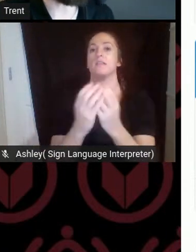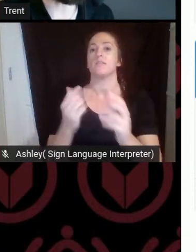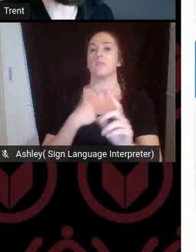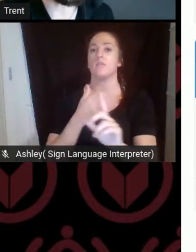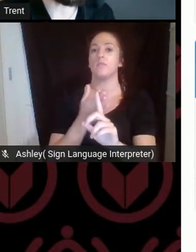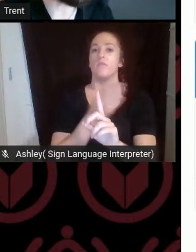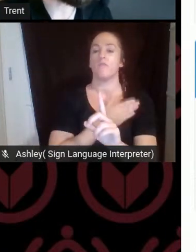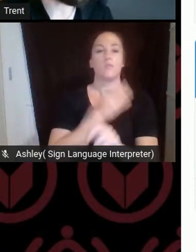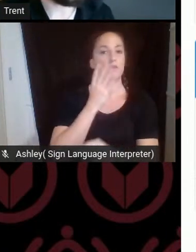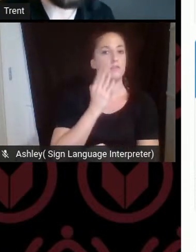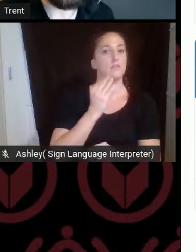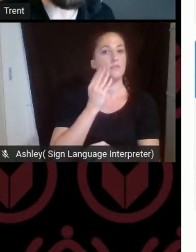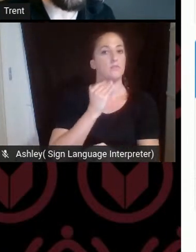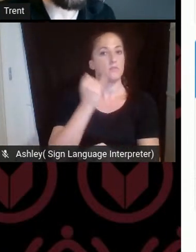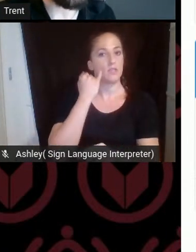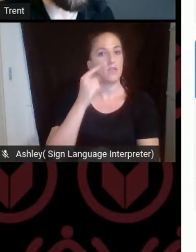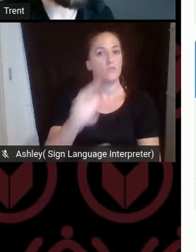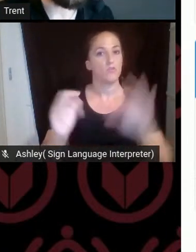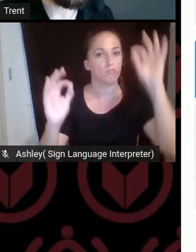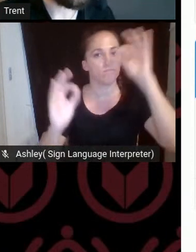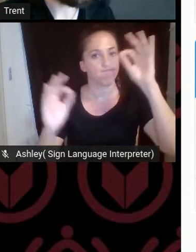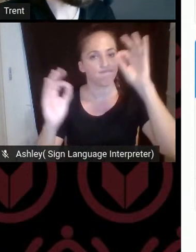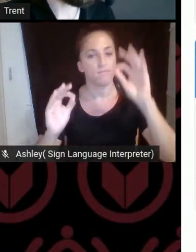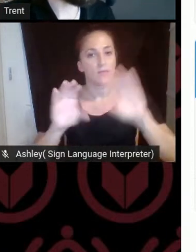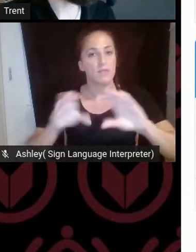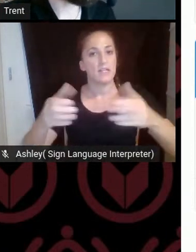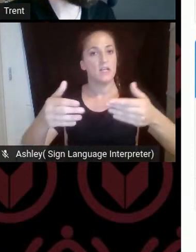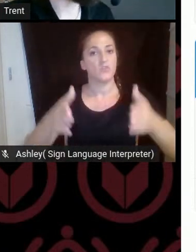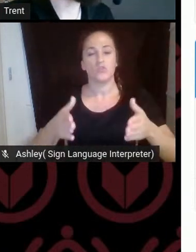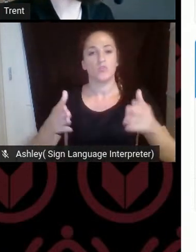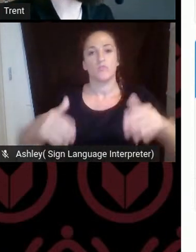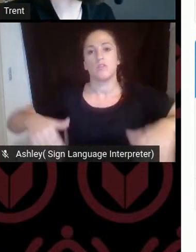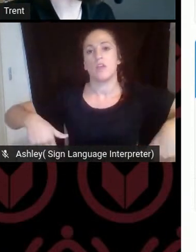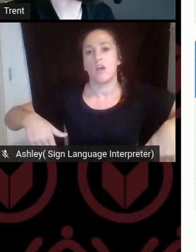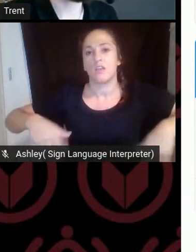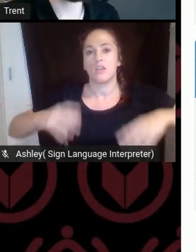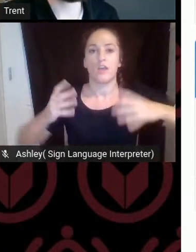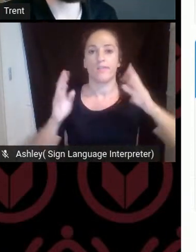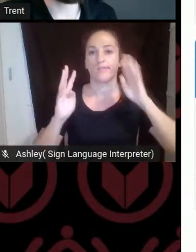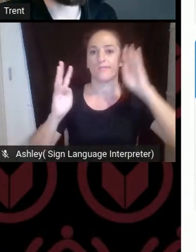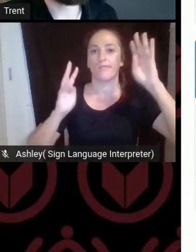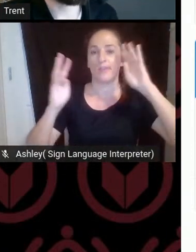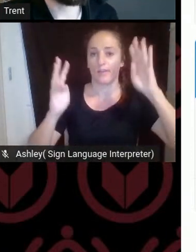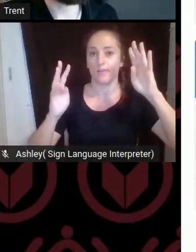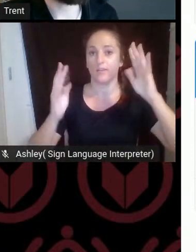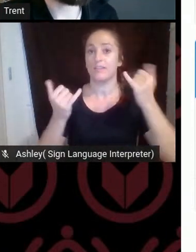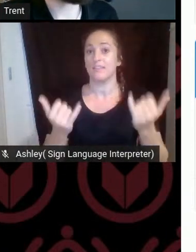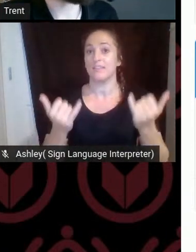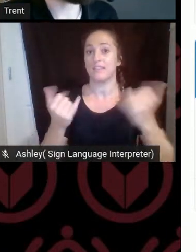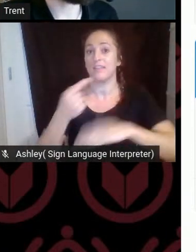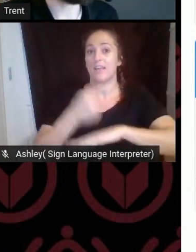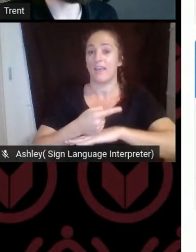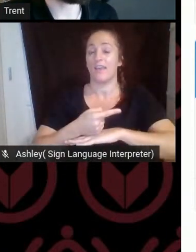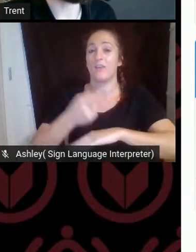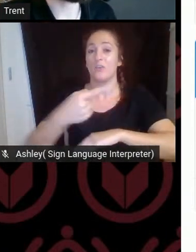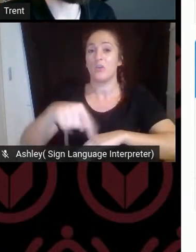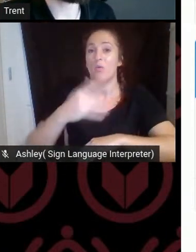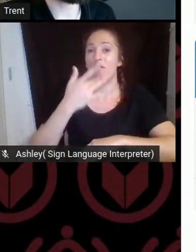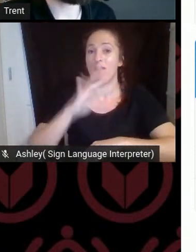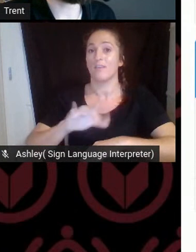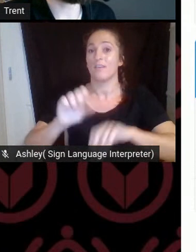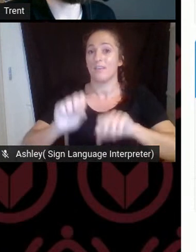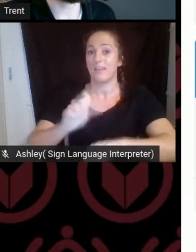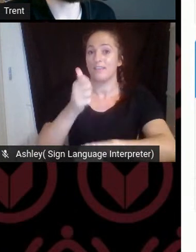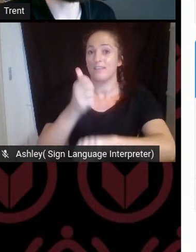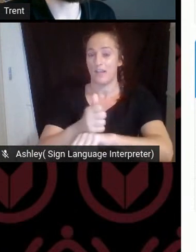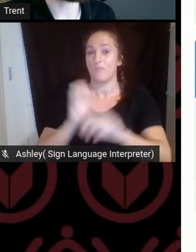if you've never done this before, if you've never created a classroom, well, you're in luck because you're going to create one today. Very, very easy to get started.